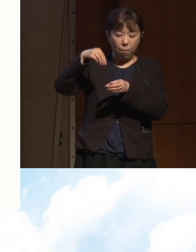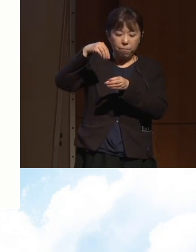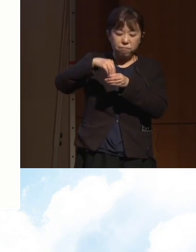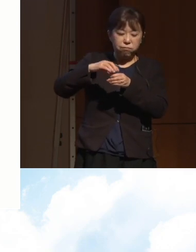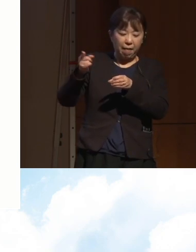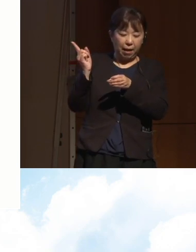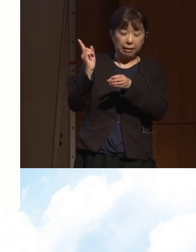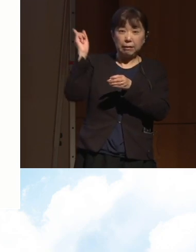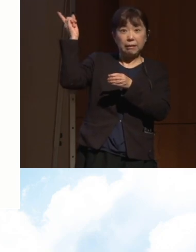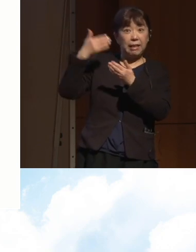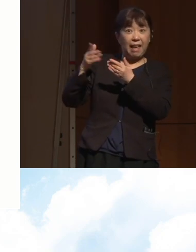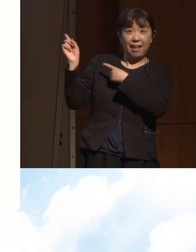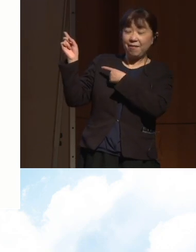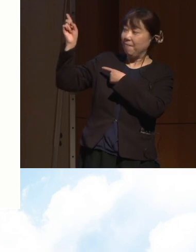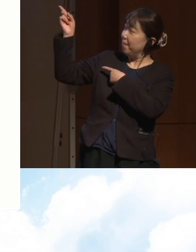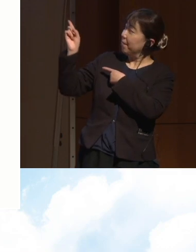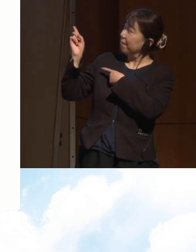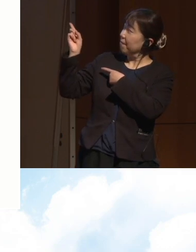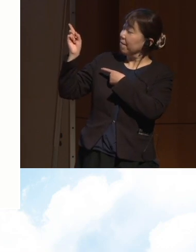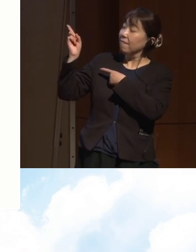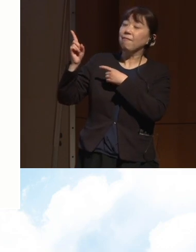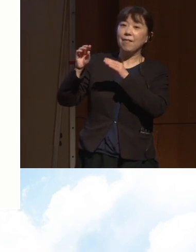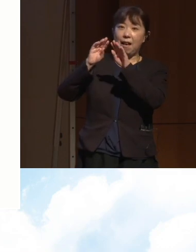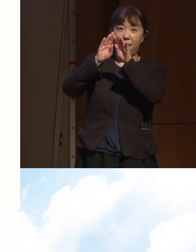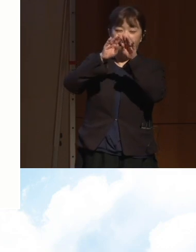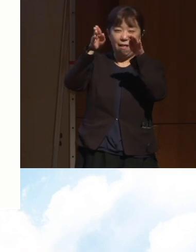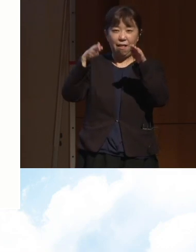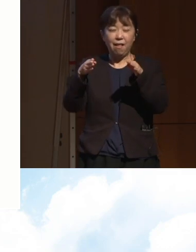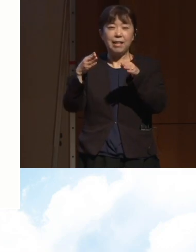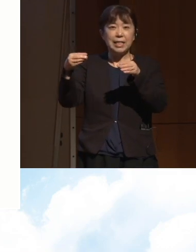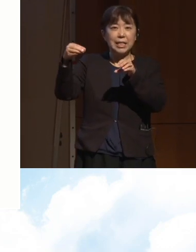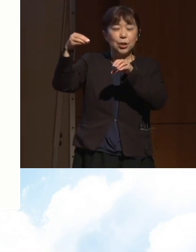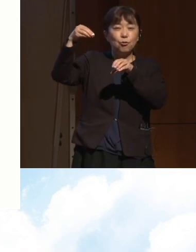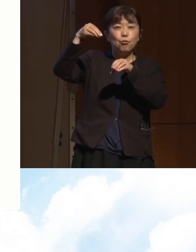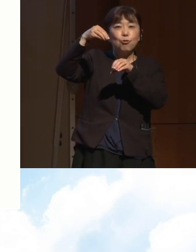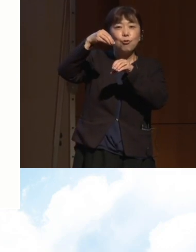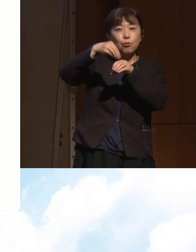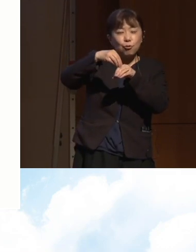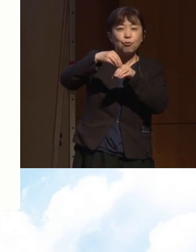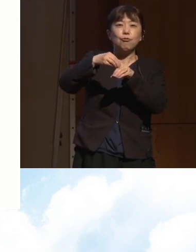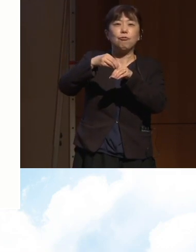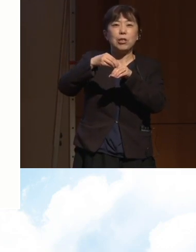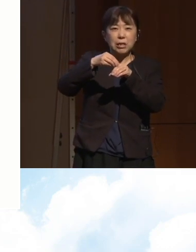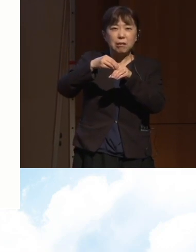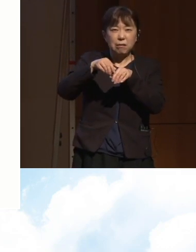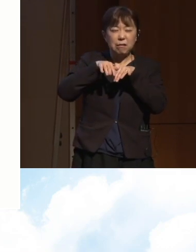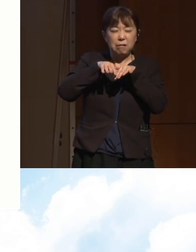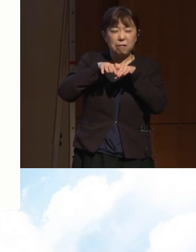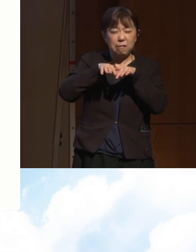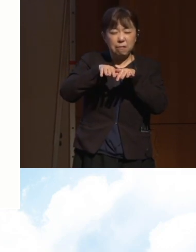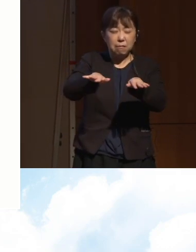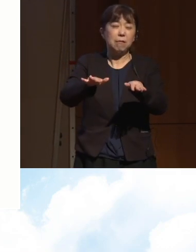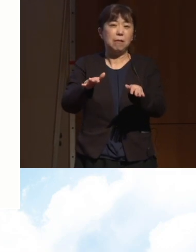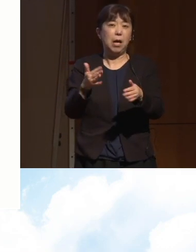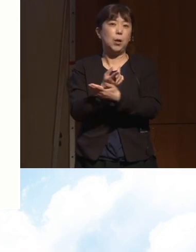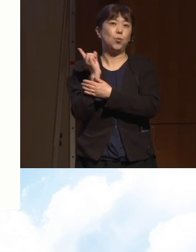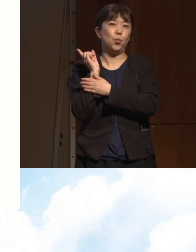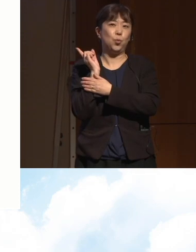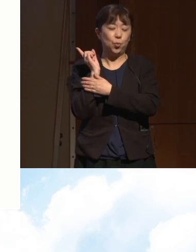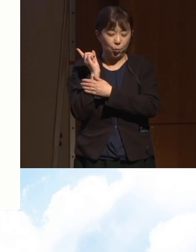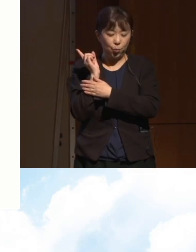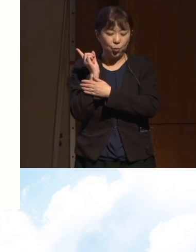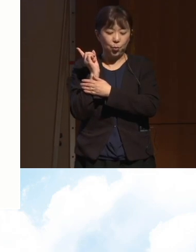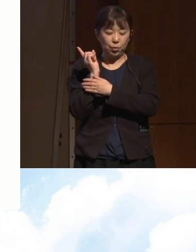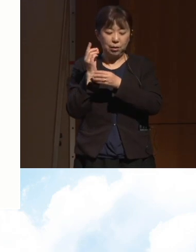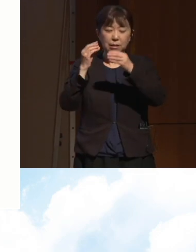interactions, and it's rapidly taken up into the cell, as I mentioned earlier. It goes into endosomes, and it's in late